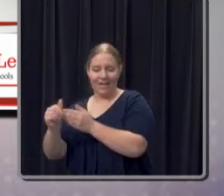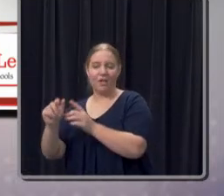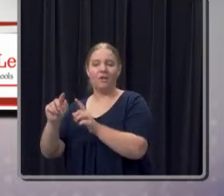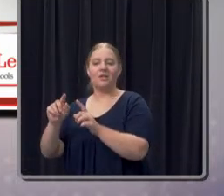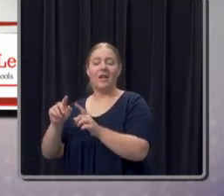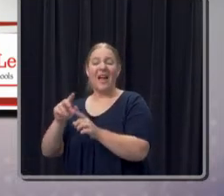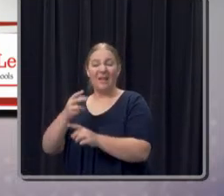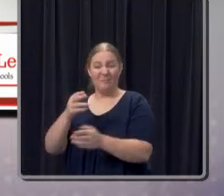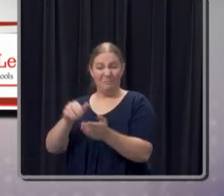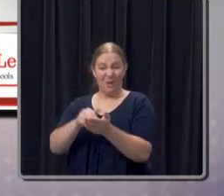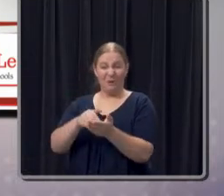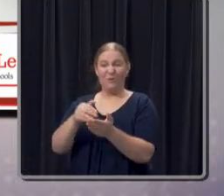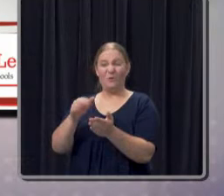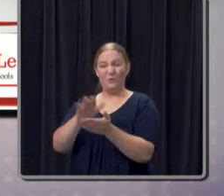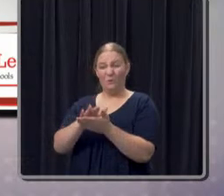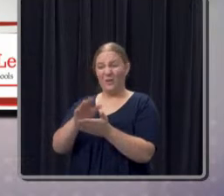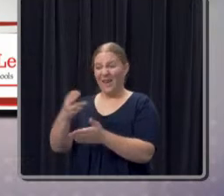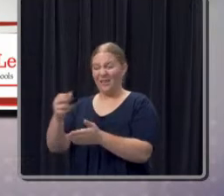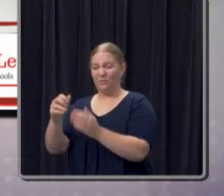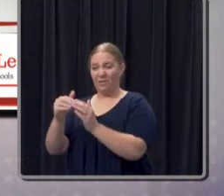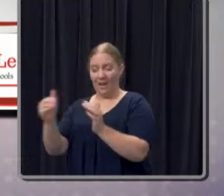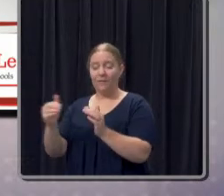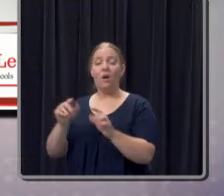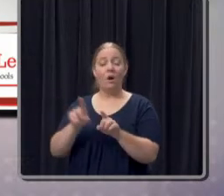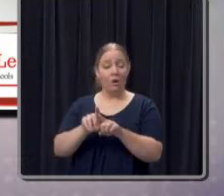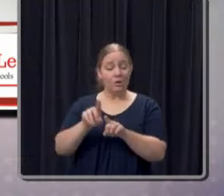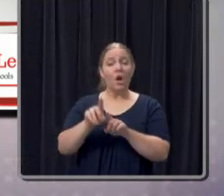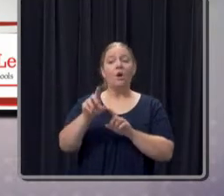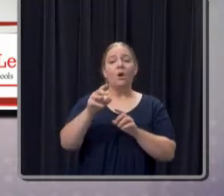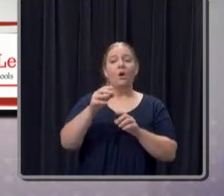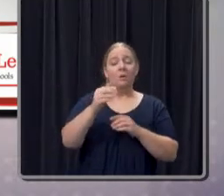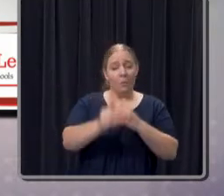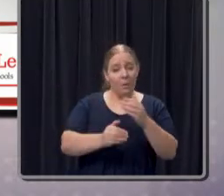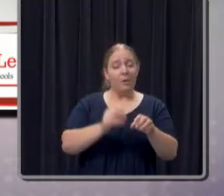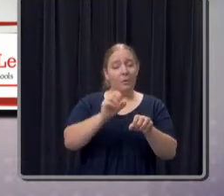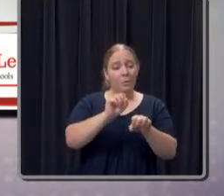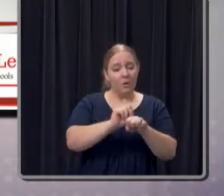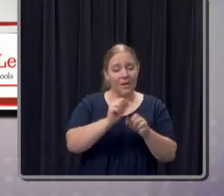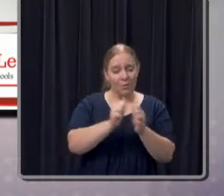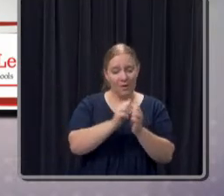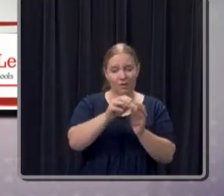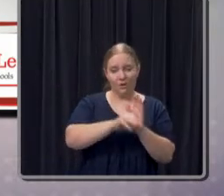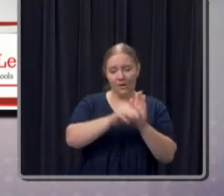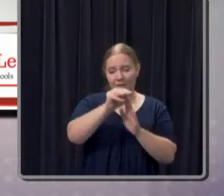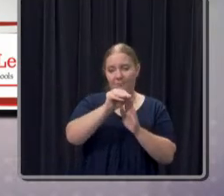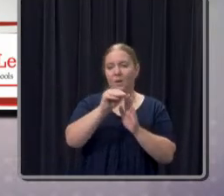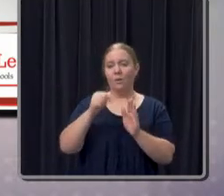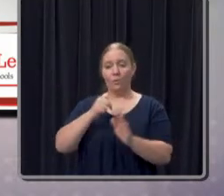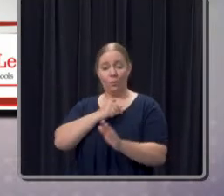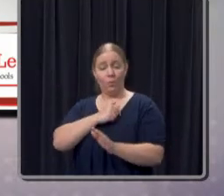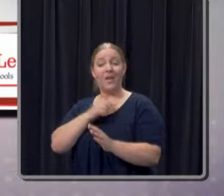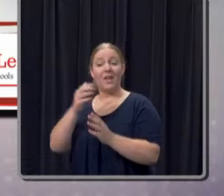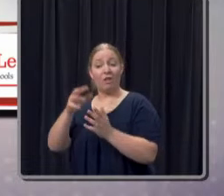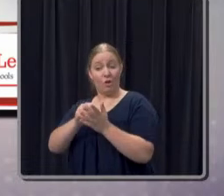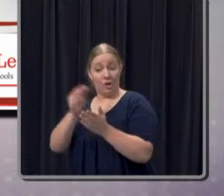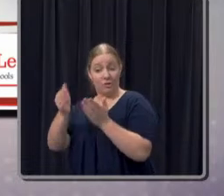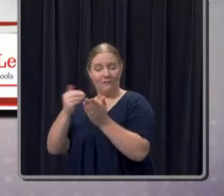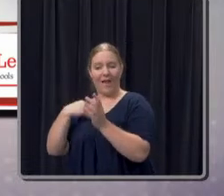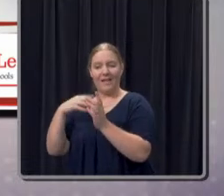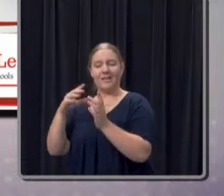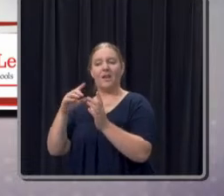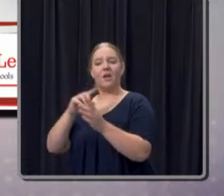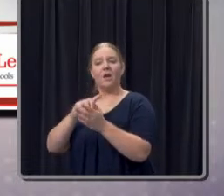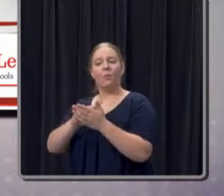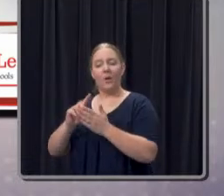level, and also working through curriculum. Our learning services department has monthly meetings so that we can keep up to date on all